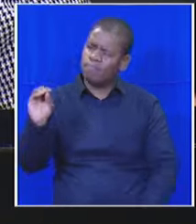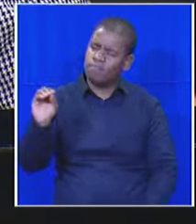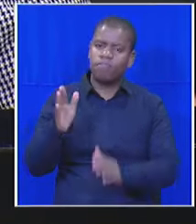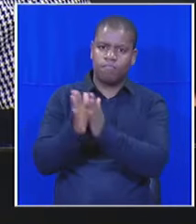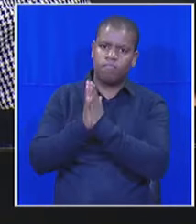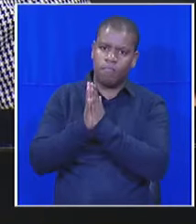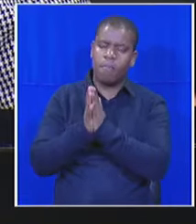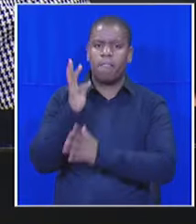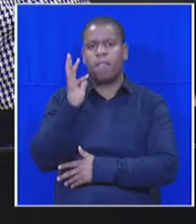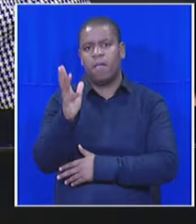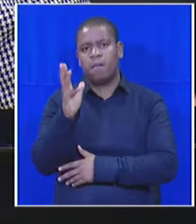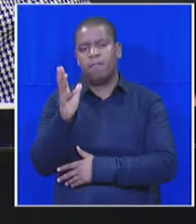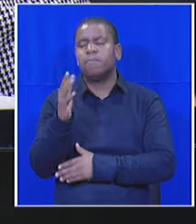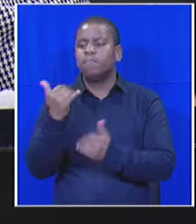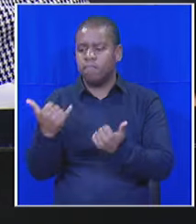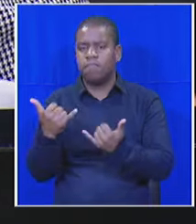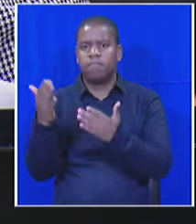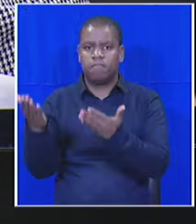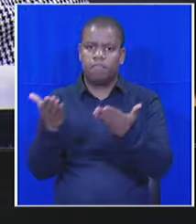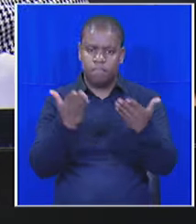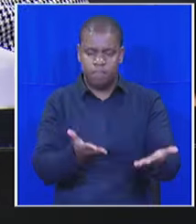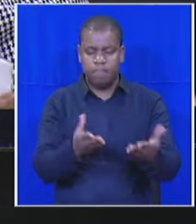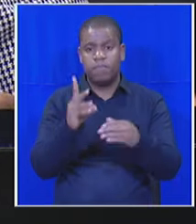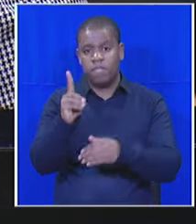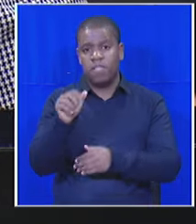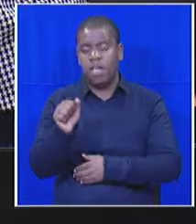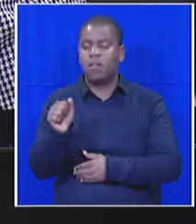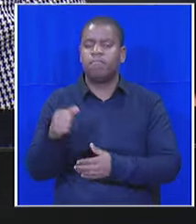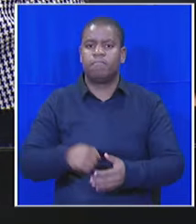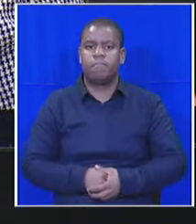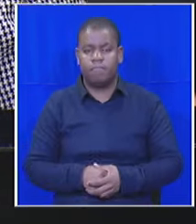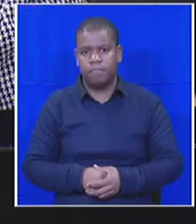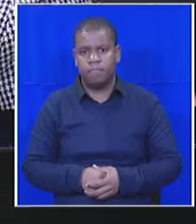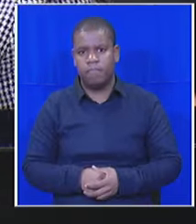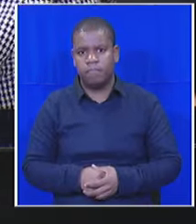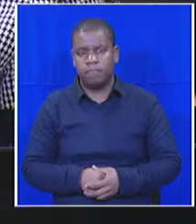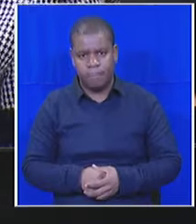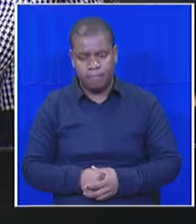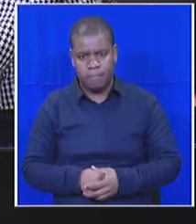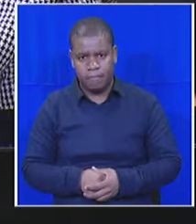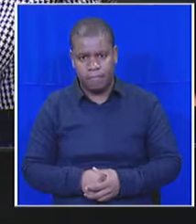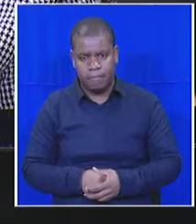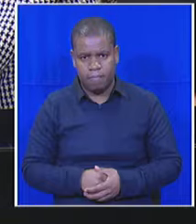request for declaration. I will allow the DA to lead.